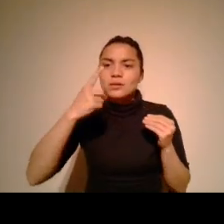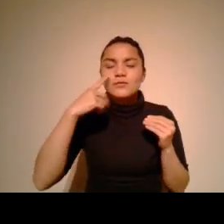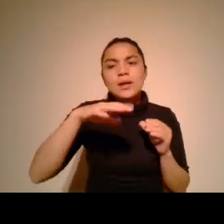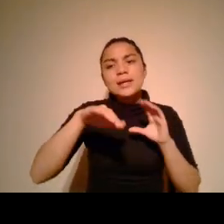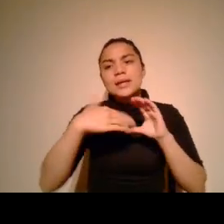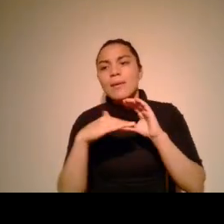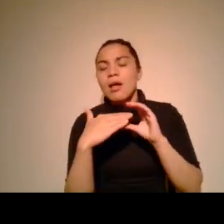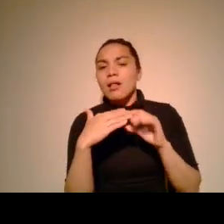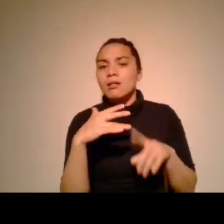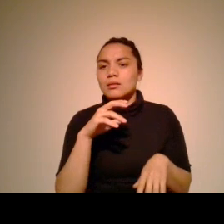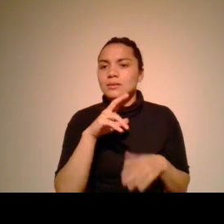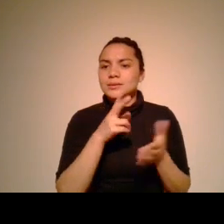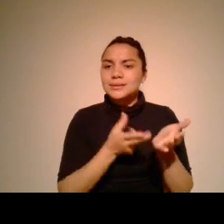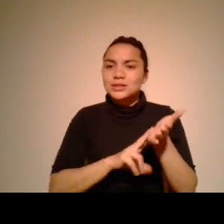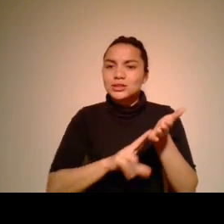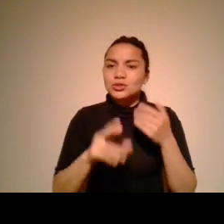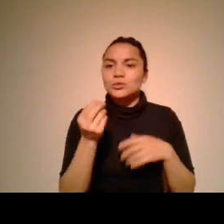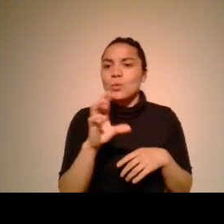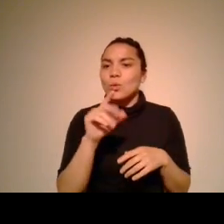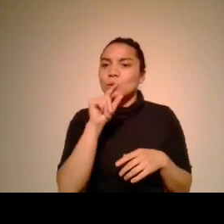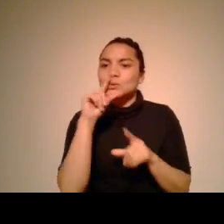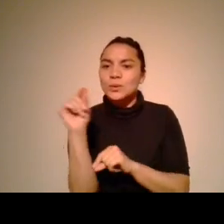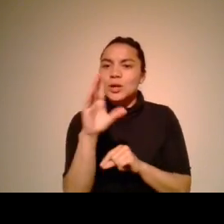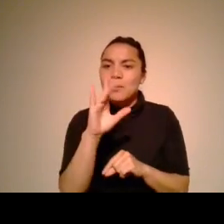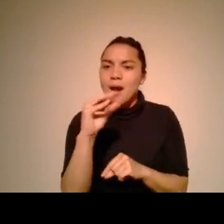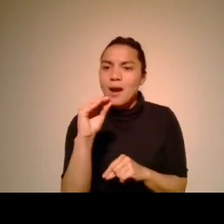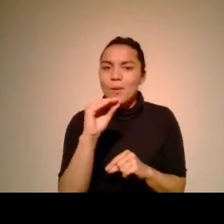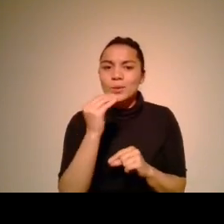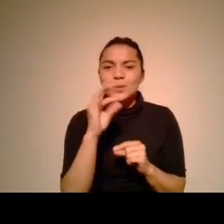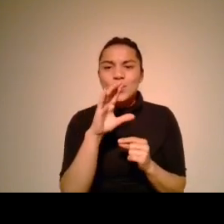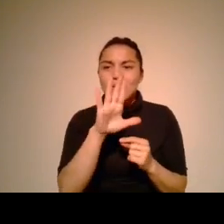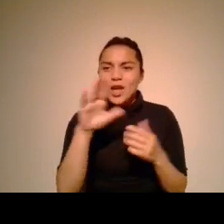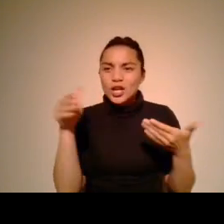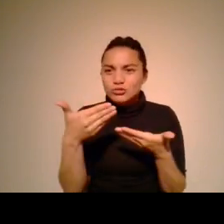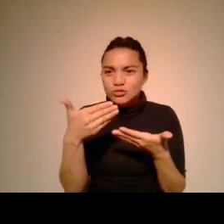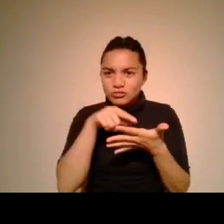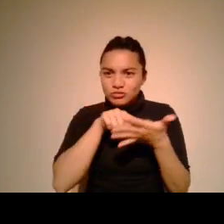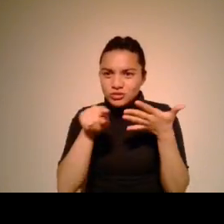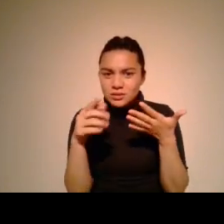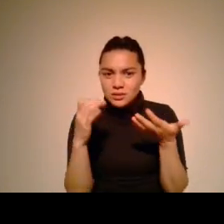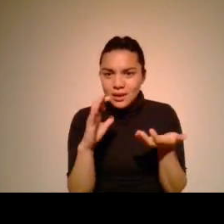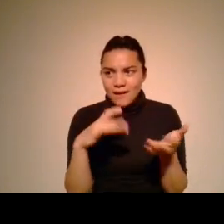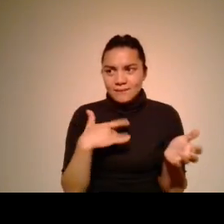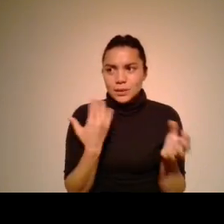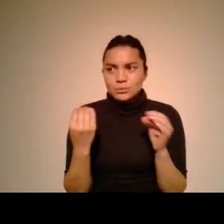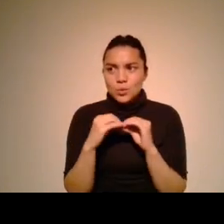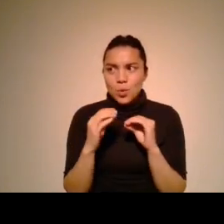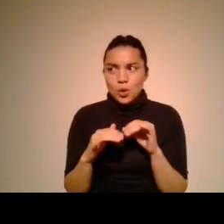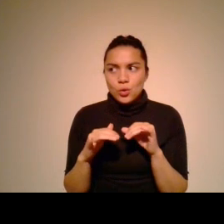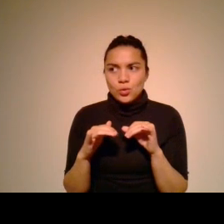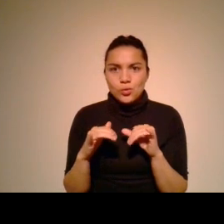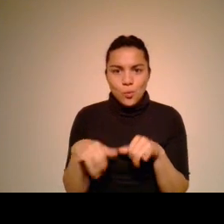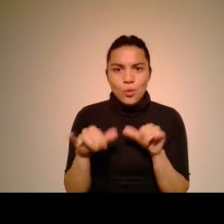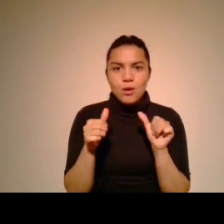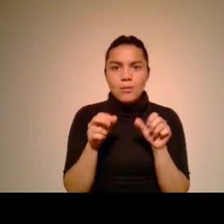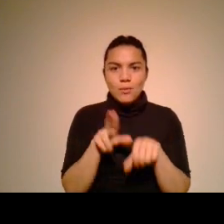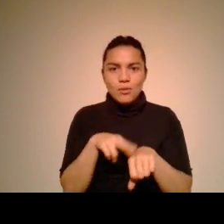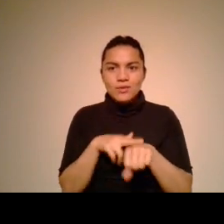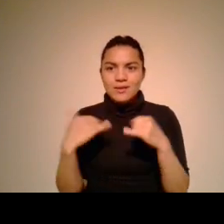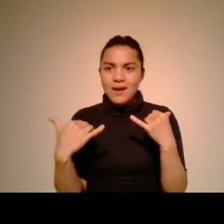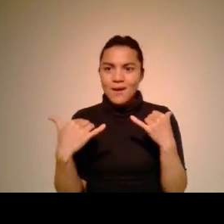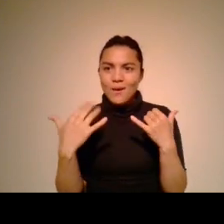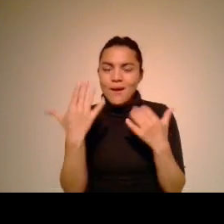or in their Twitter bios, because it really makes it feel more like sort of a normal standard way of introducing yourself, and it